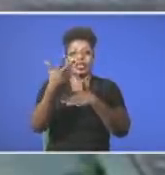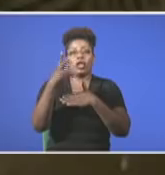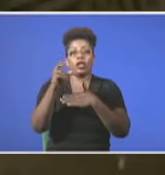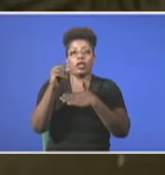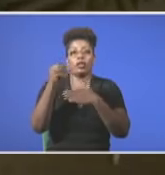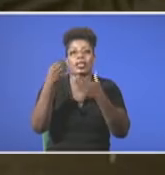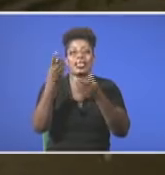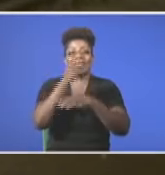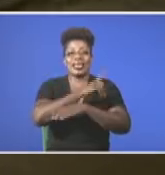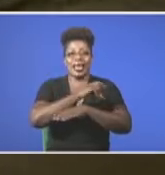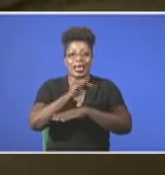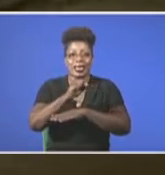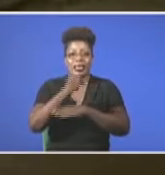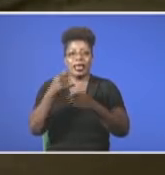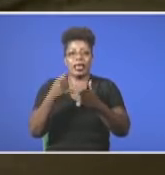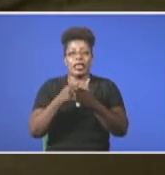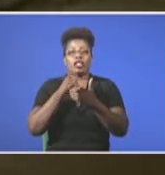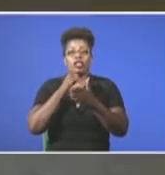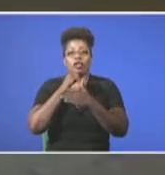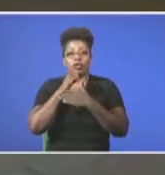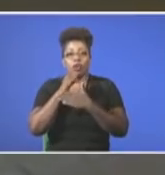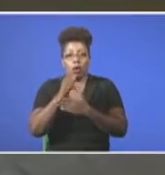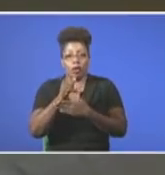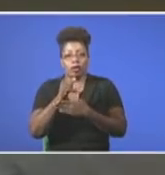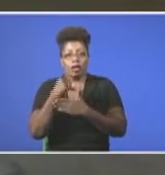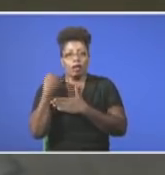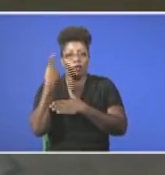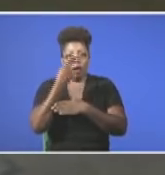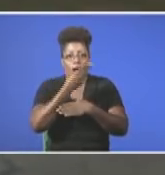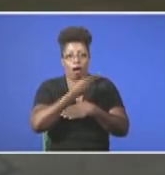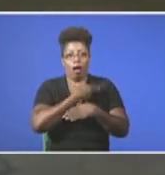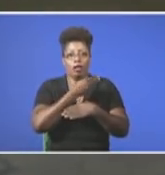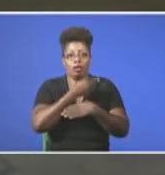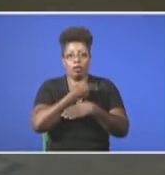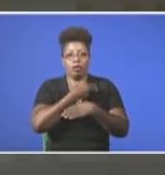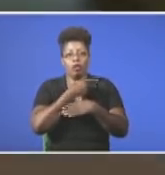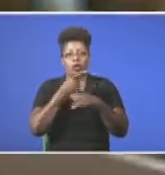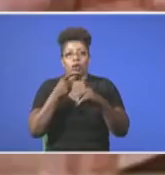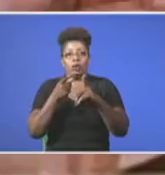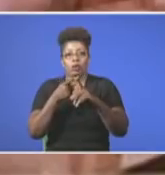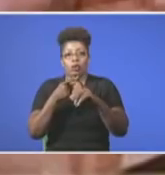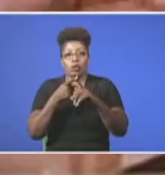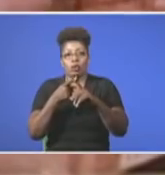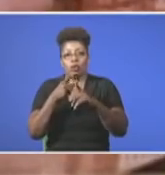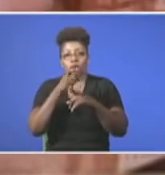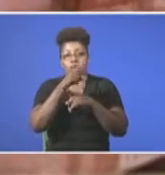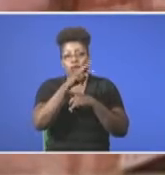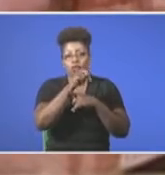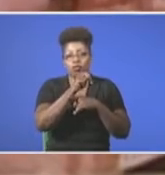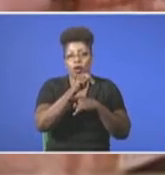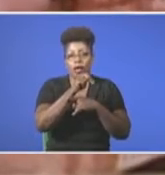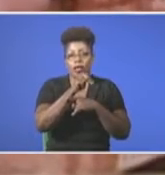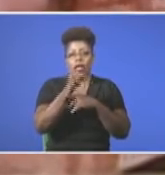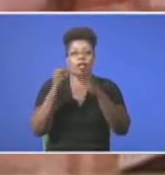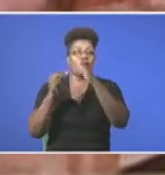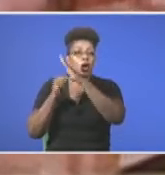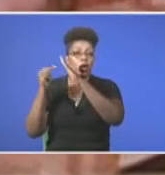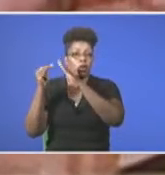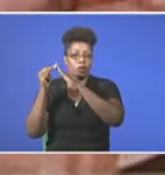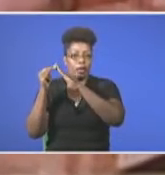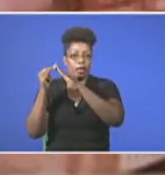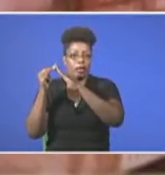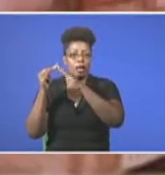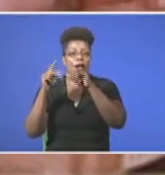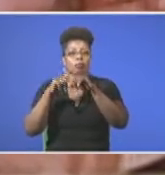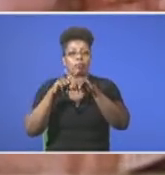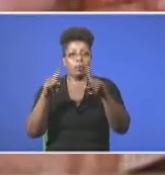days. It is not our intention to run a hotel. The government cannot run hotel,